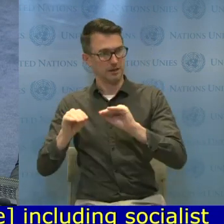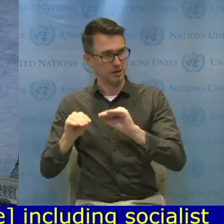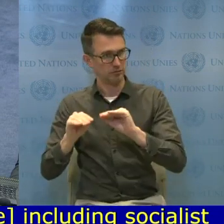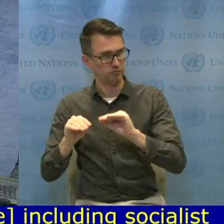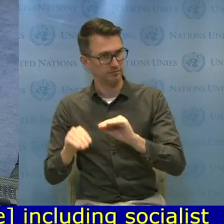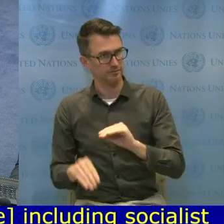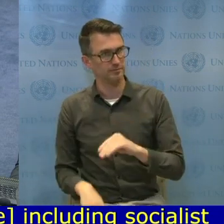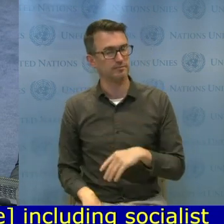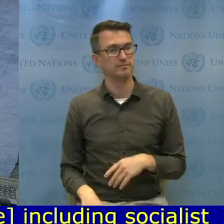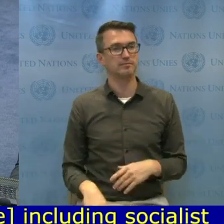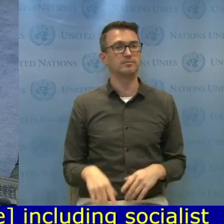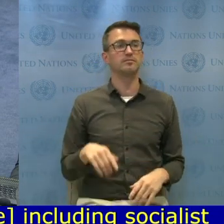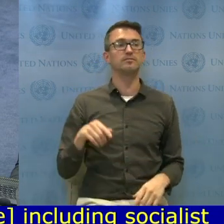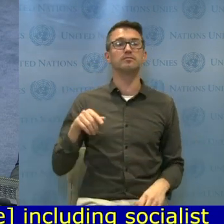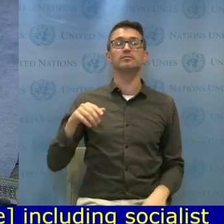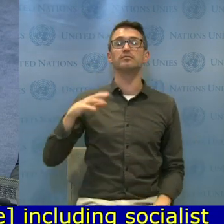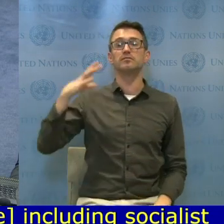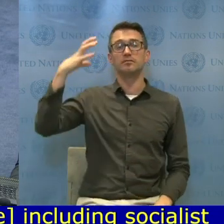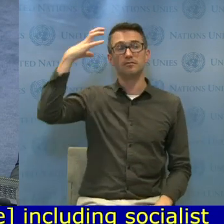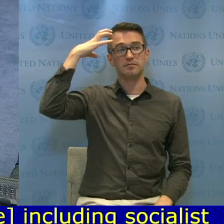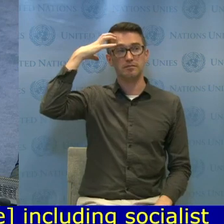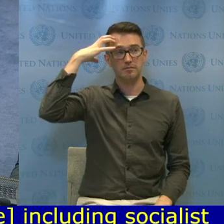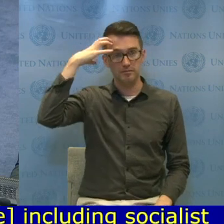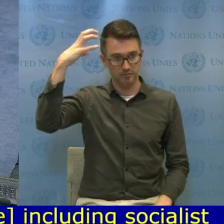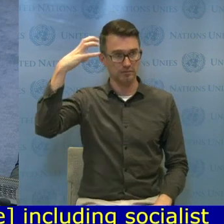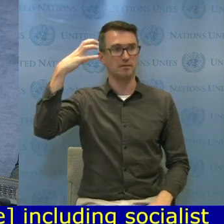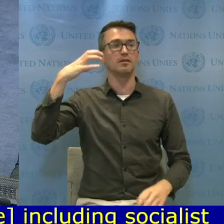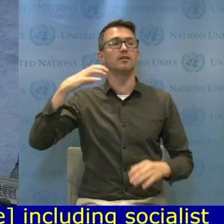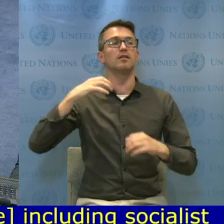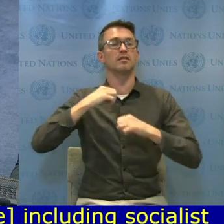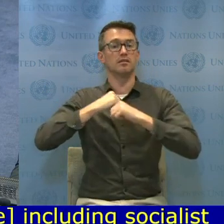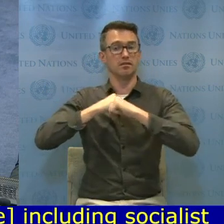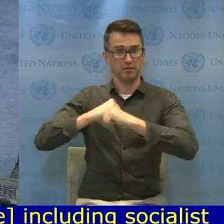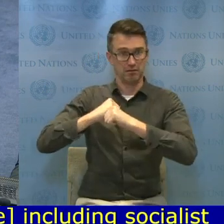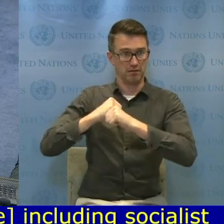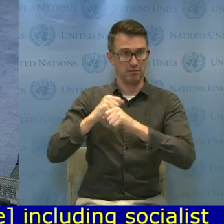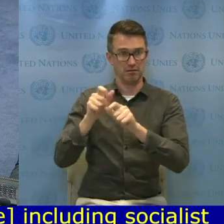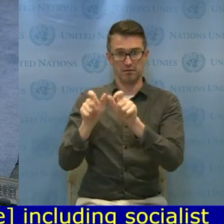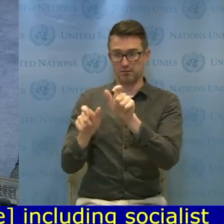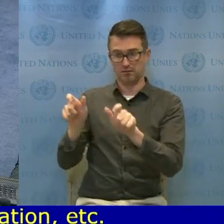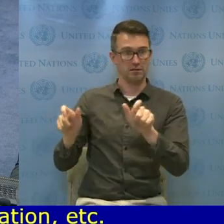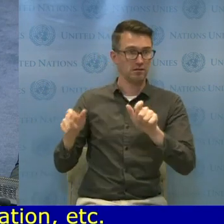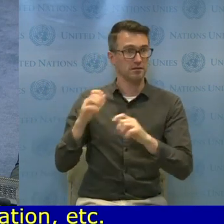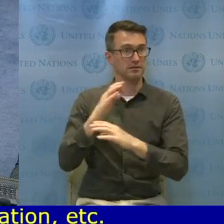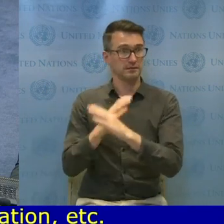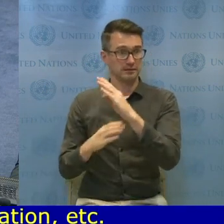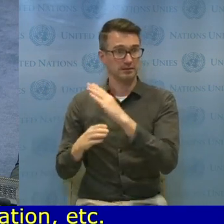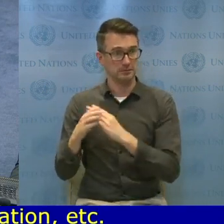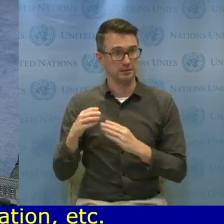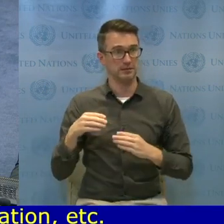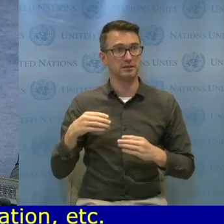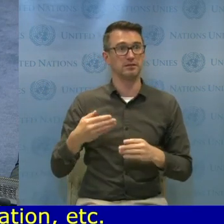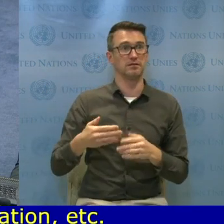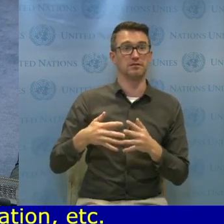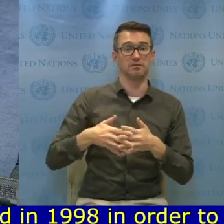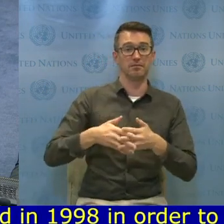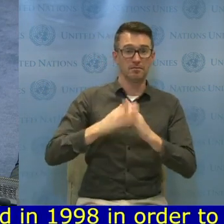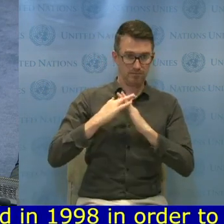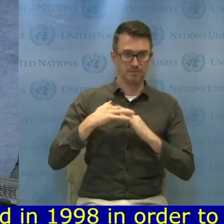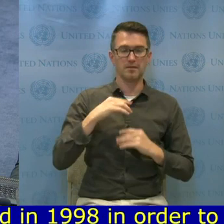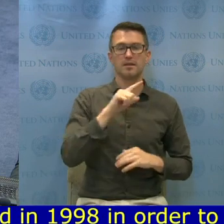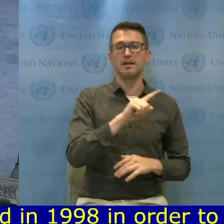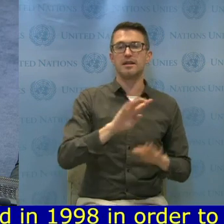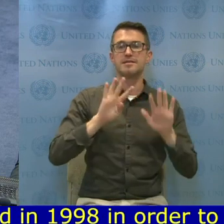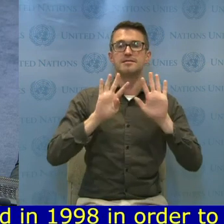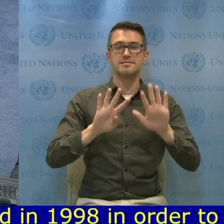1998 in order to assist the activity of my government in implementation of its policy. In line with the 12 years